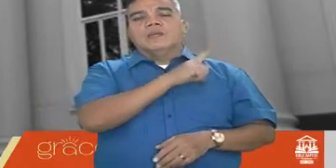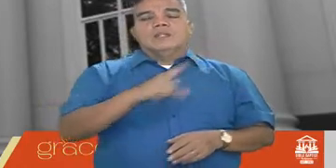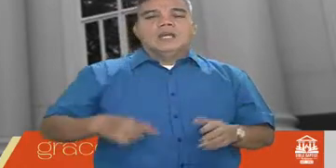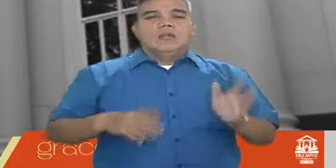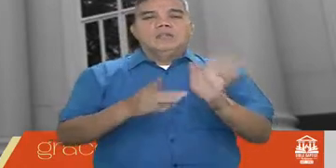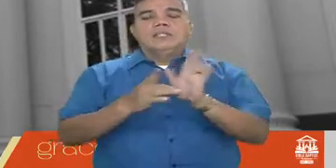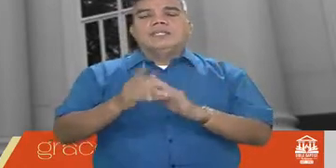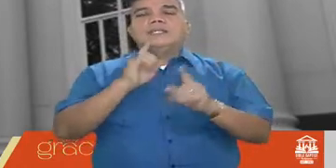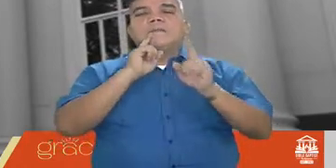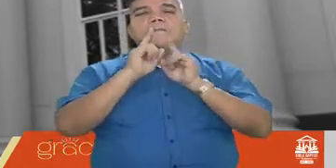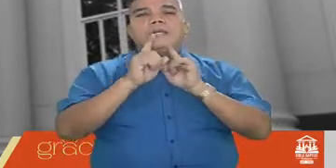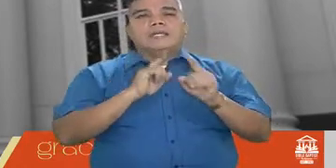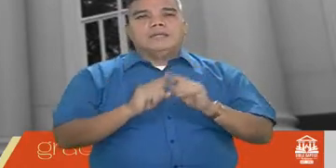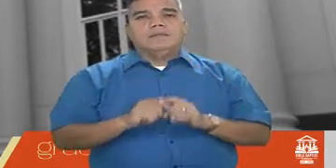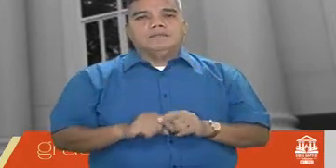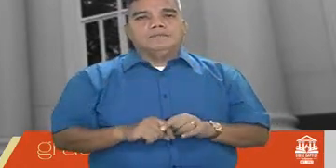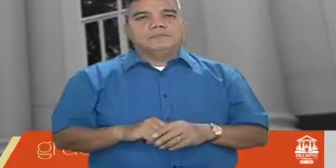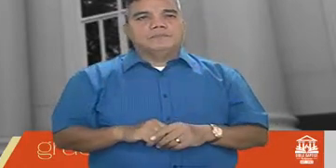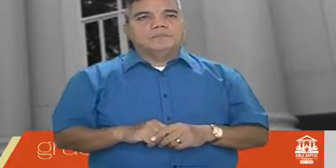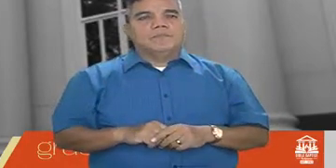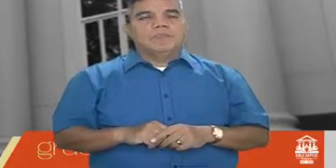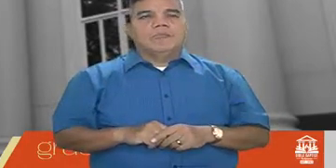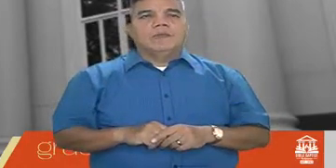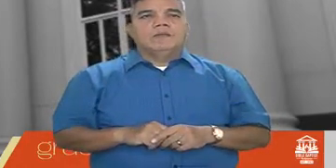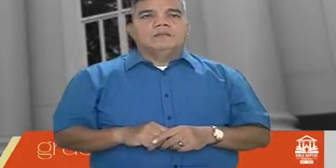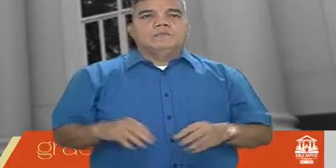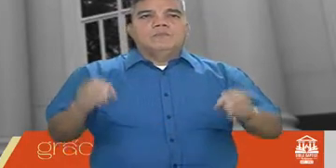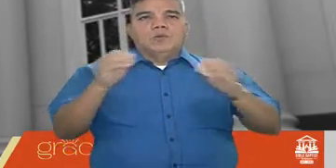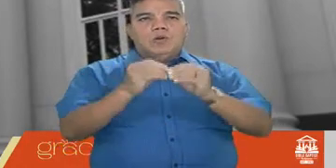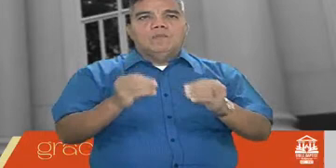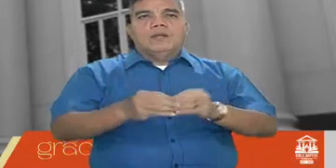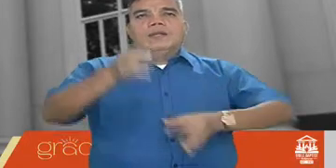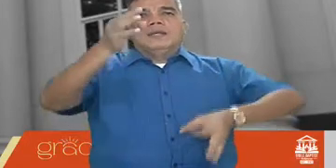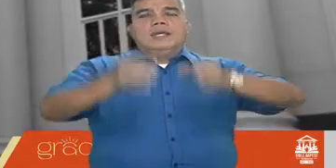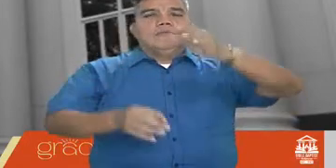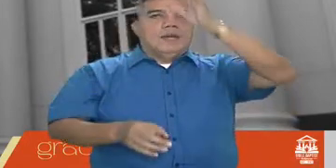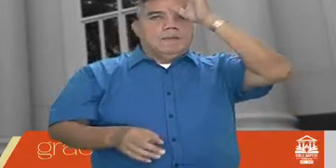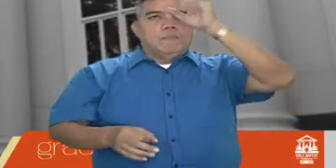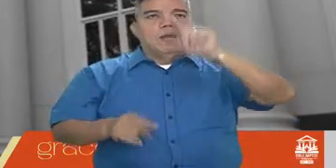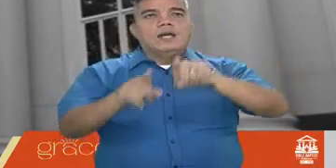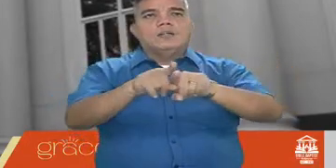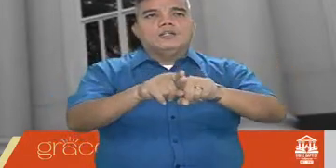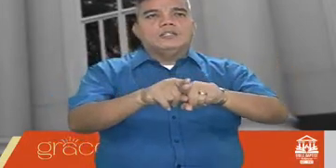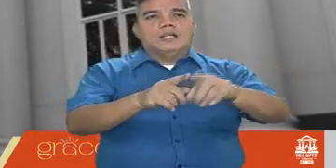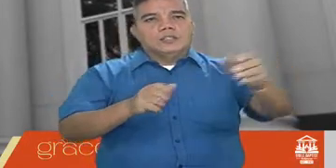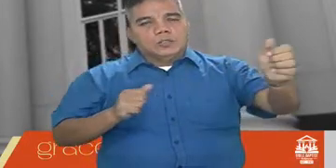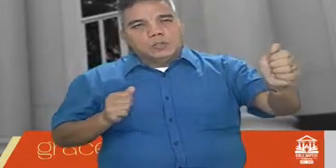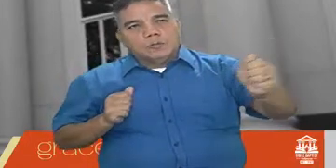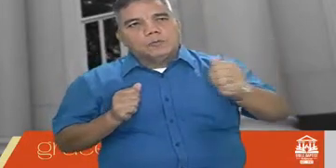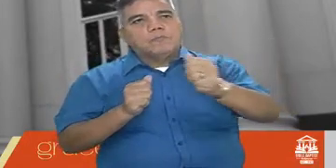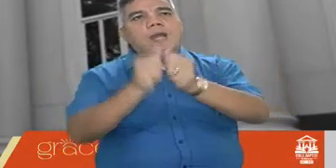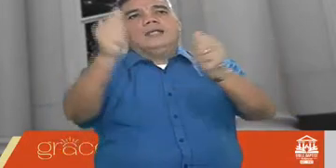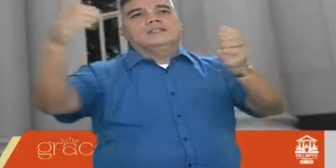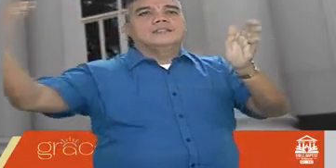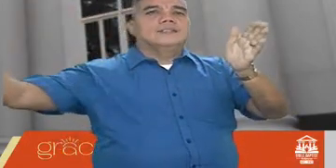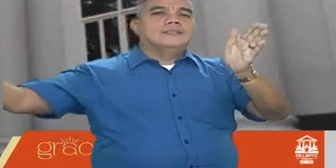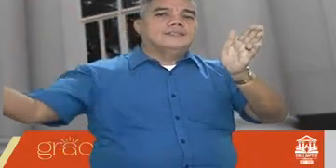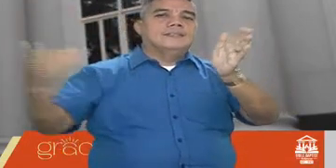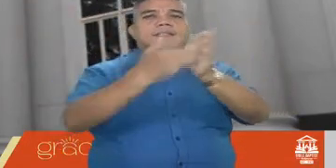15, the Lord Jesus Christ speaking, Matthew 18, 15, "Moreover, if thy brother